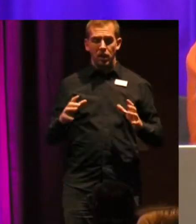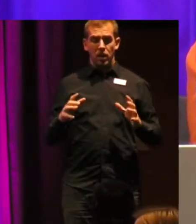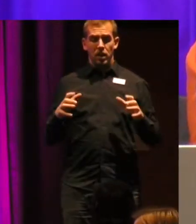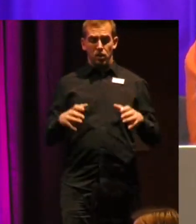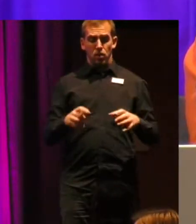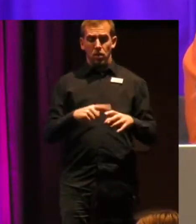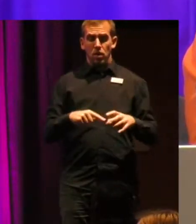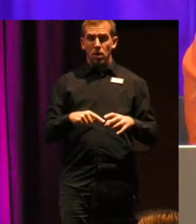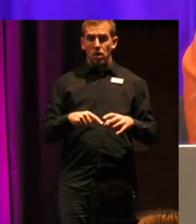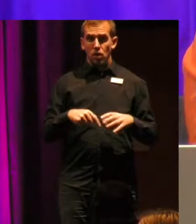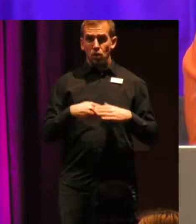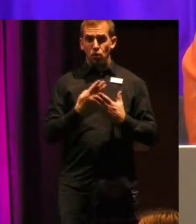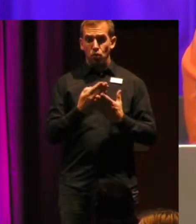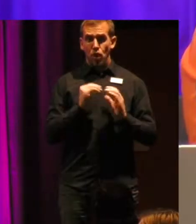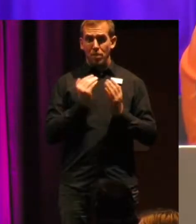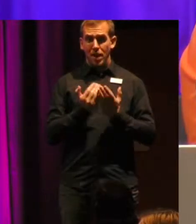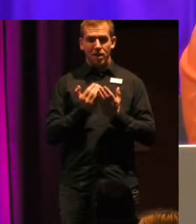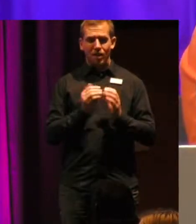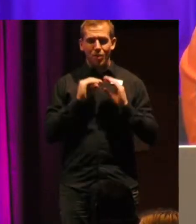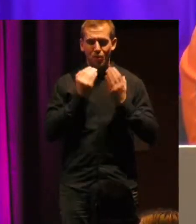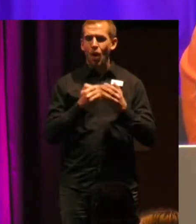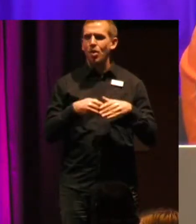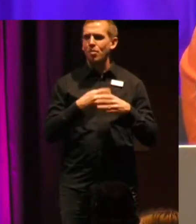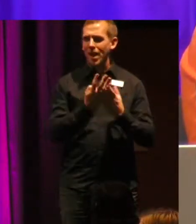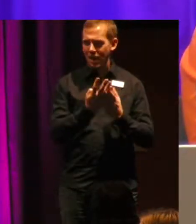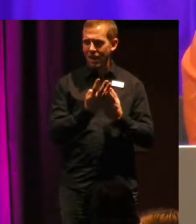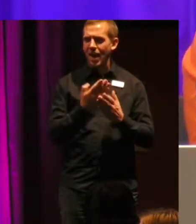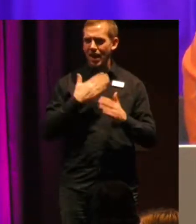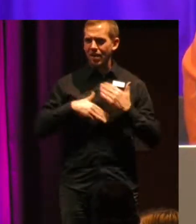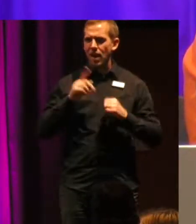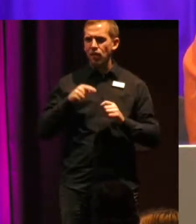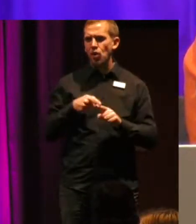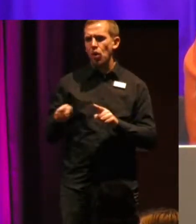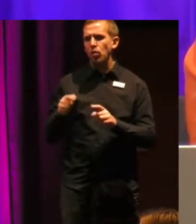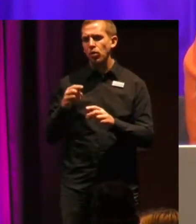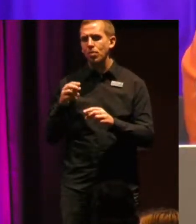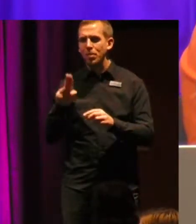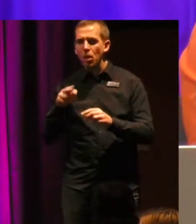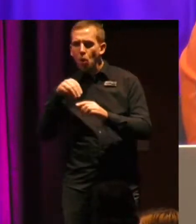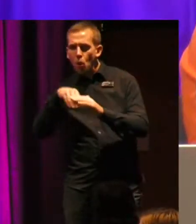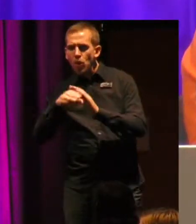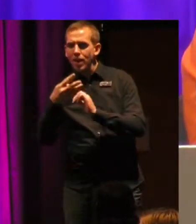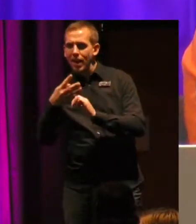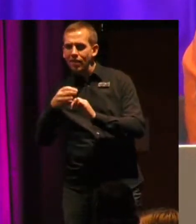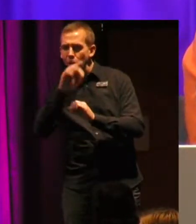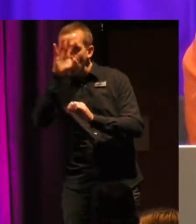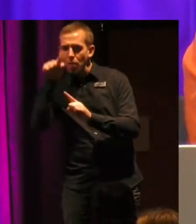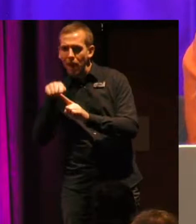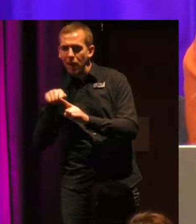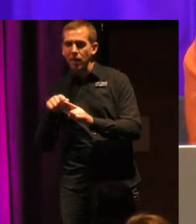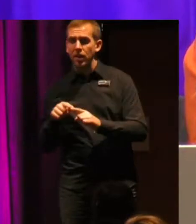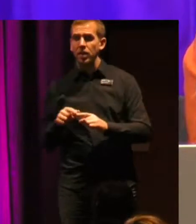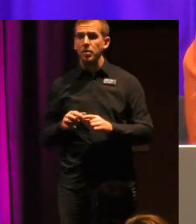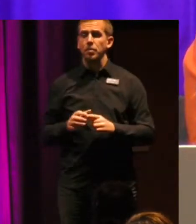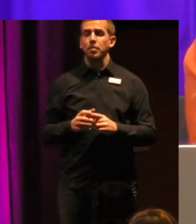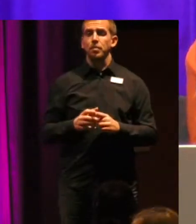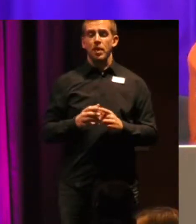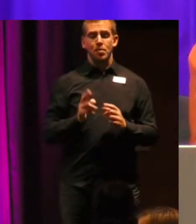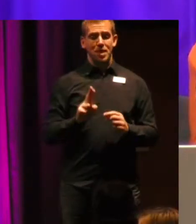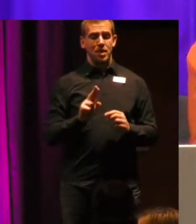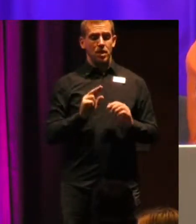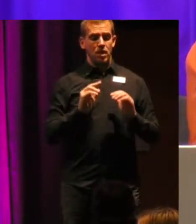been very interesting. So these are the under 35s. So a number of them use social media as a tool to